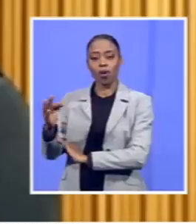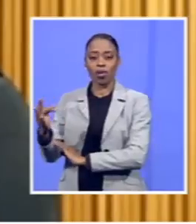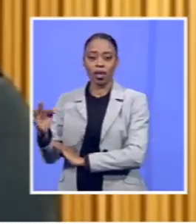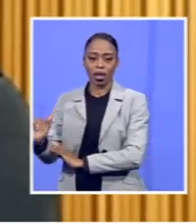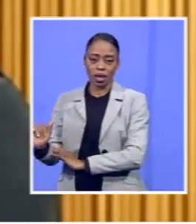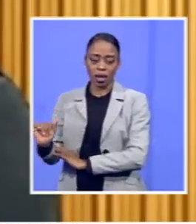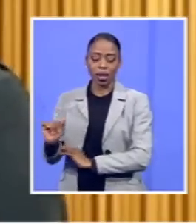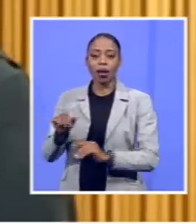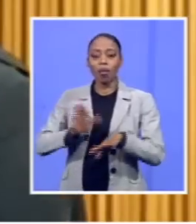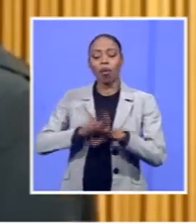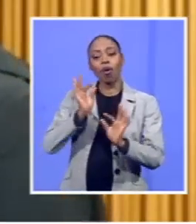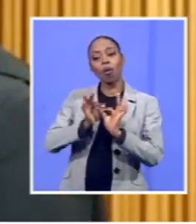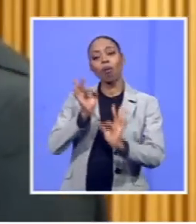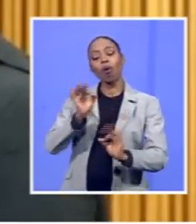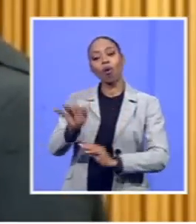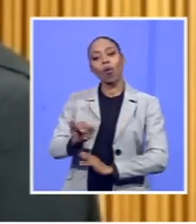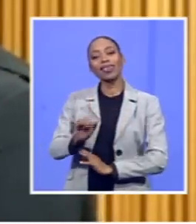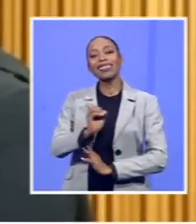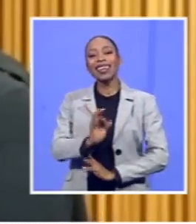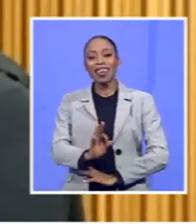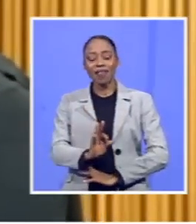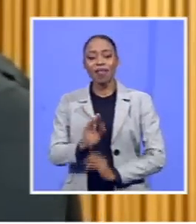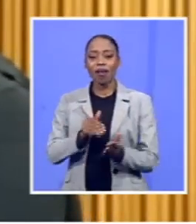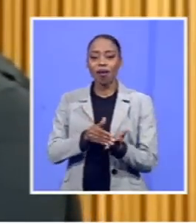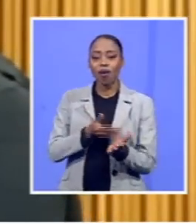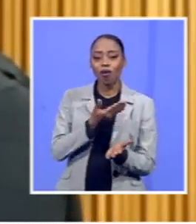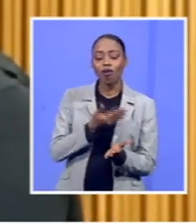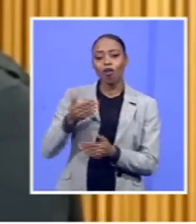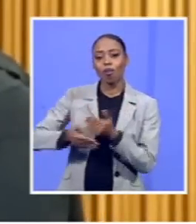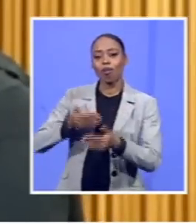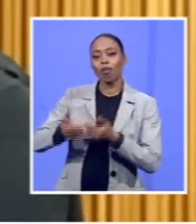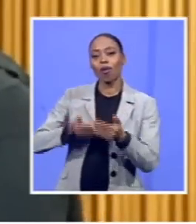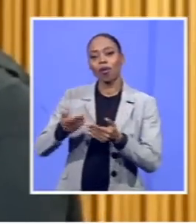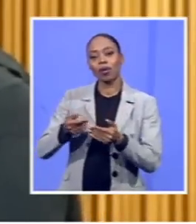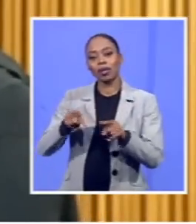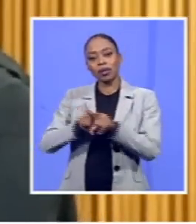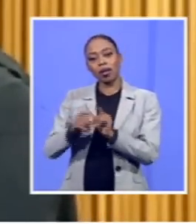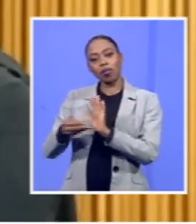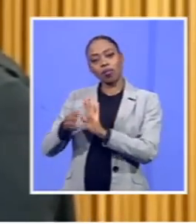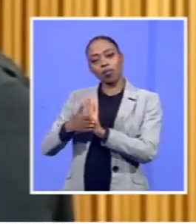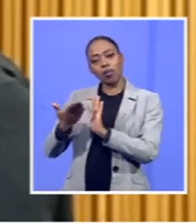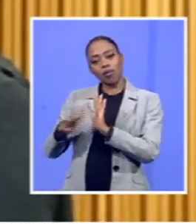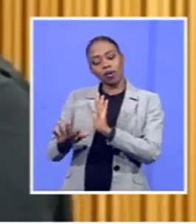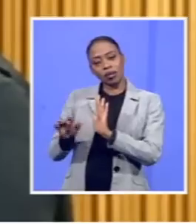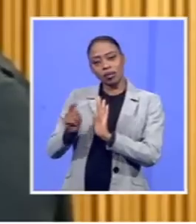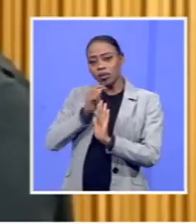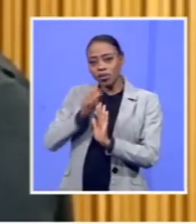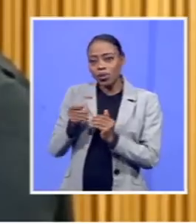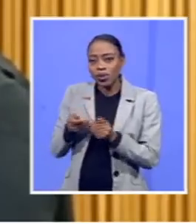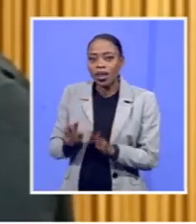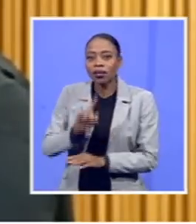194.3a, and more specifically, whether the removal proceedings envisaged in that section have indeed